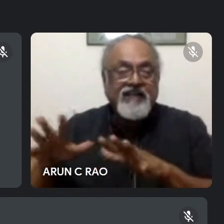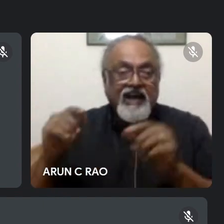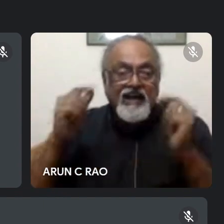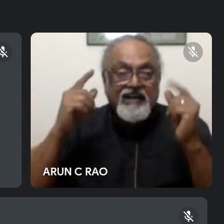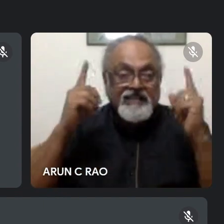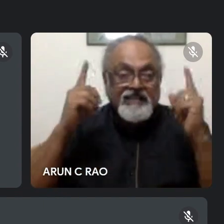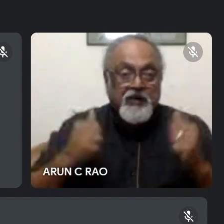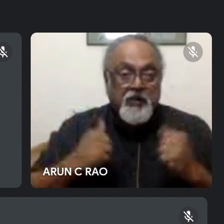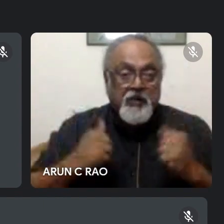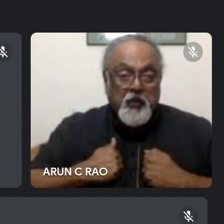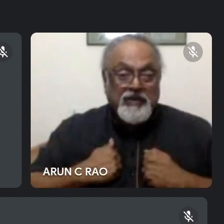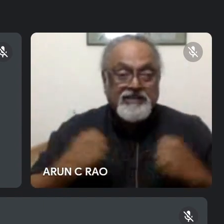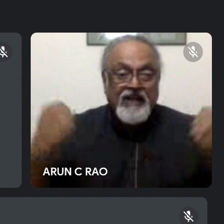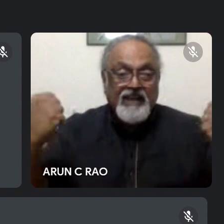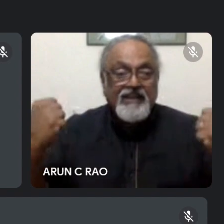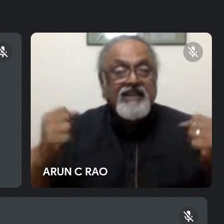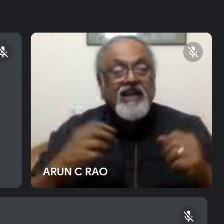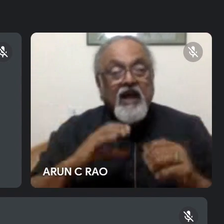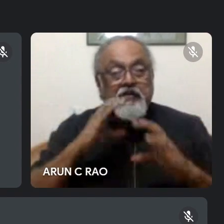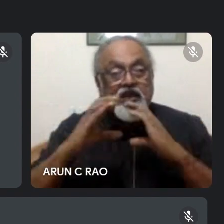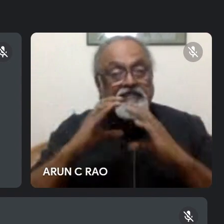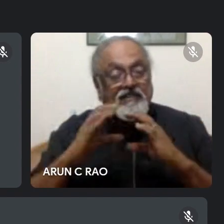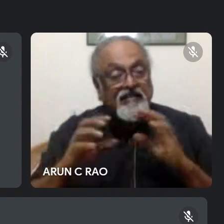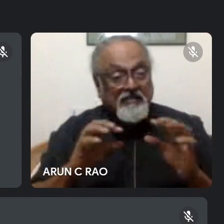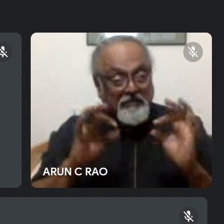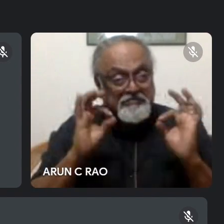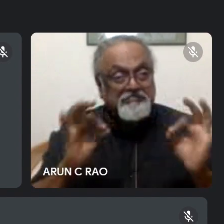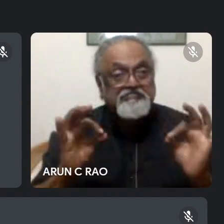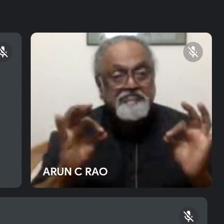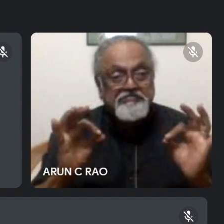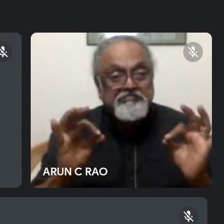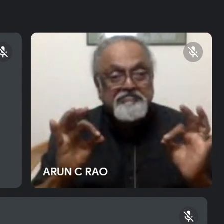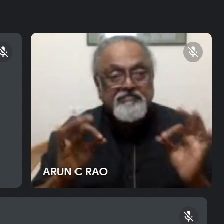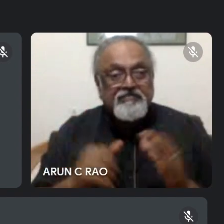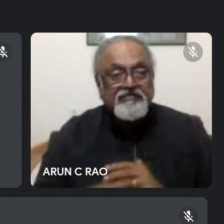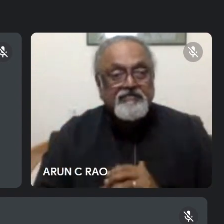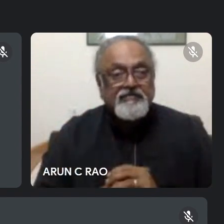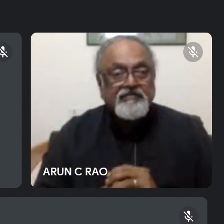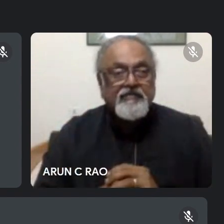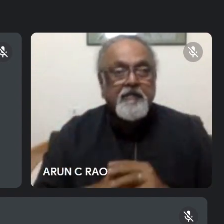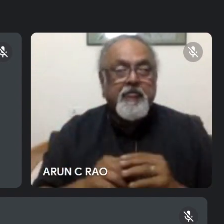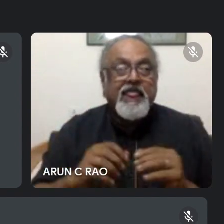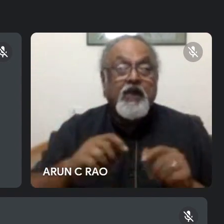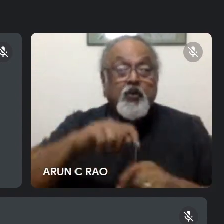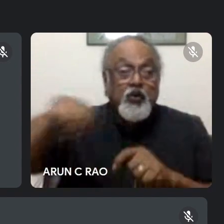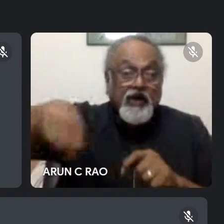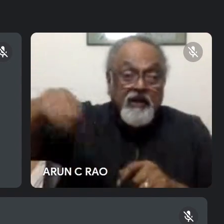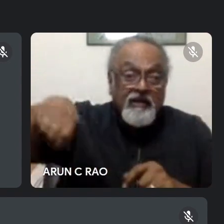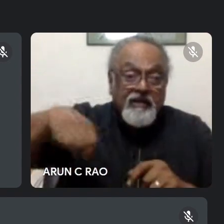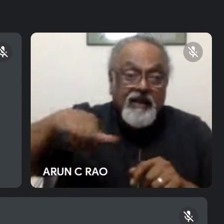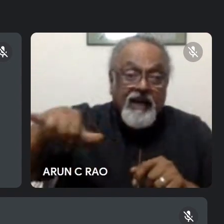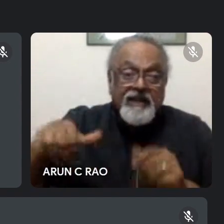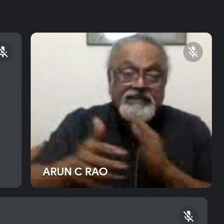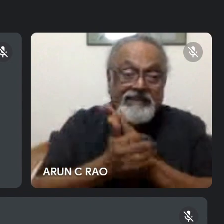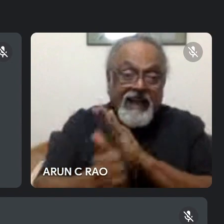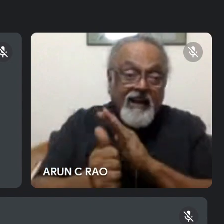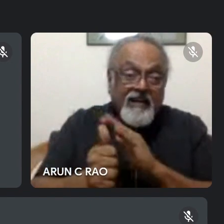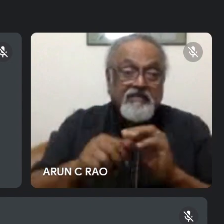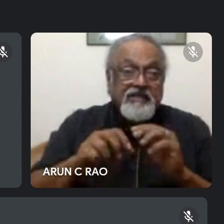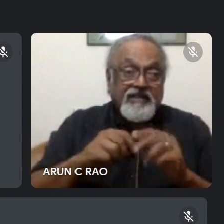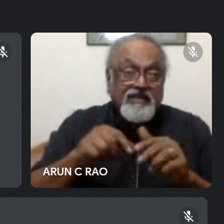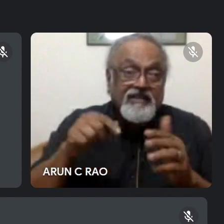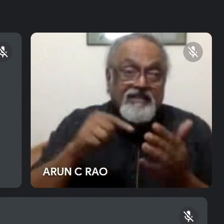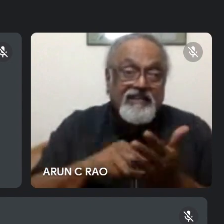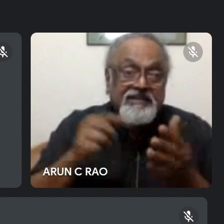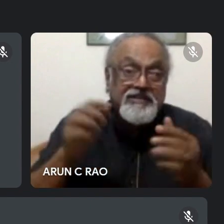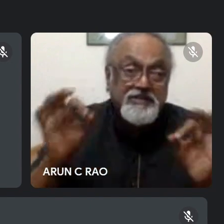own strengths in terms of communication and baking and culinary arts as a skill. Now, that sort of really disrupts